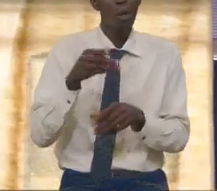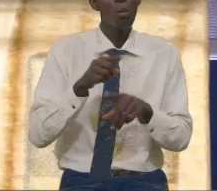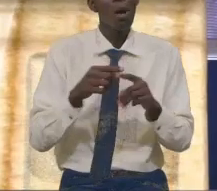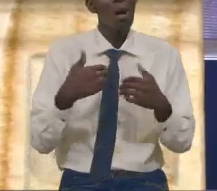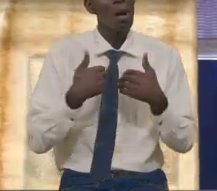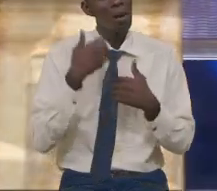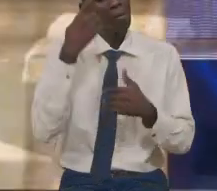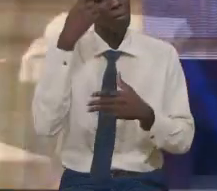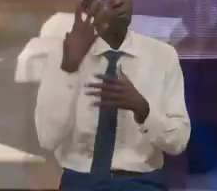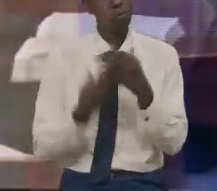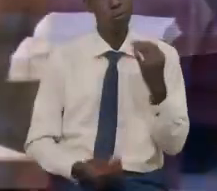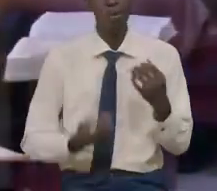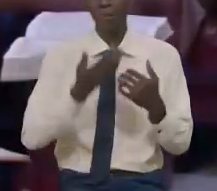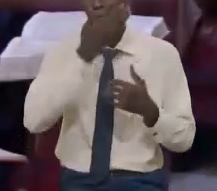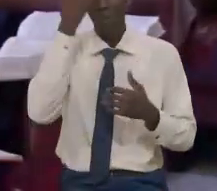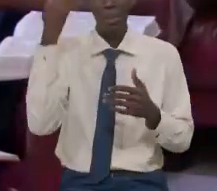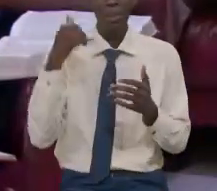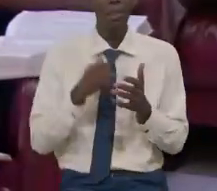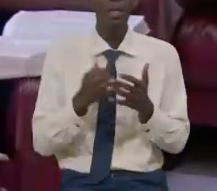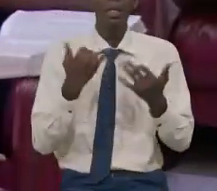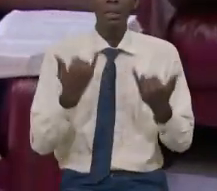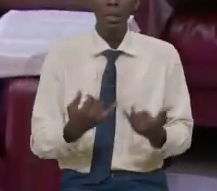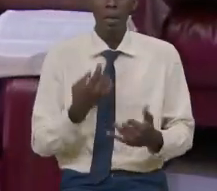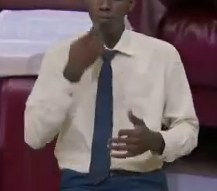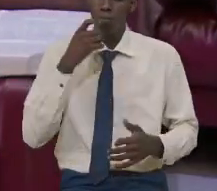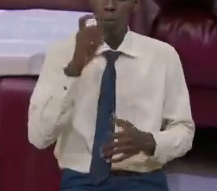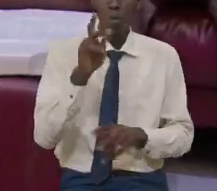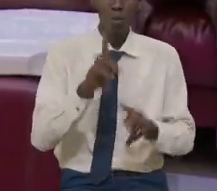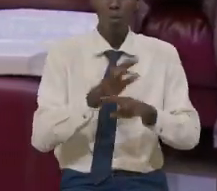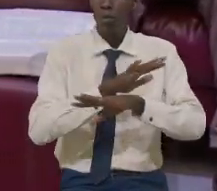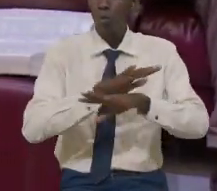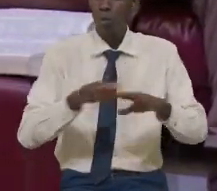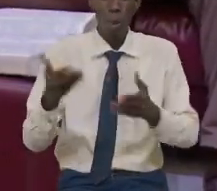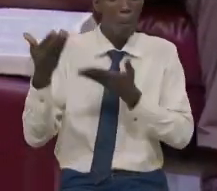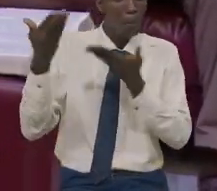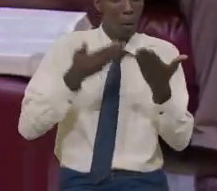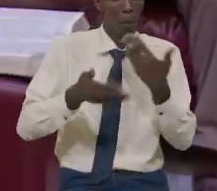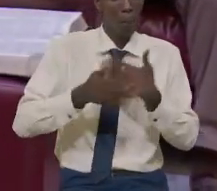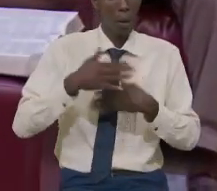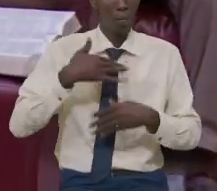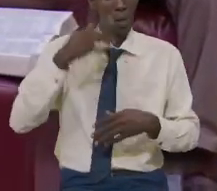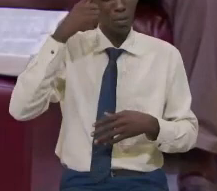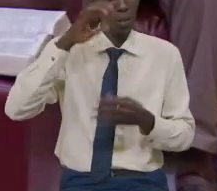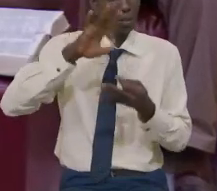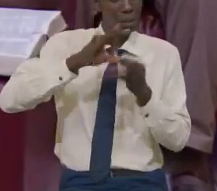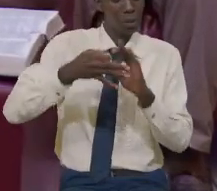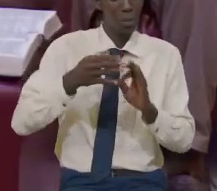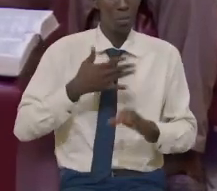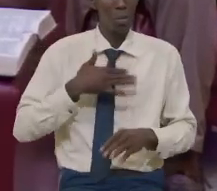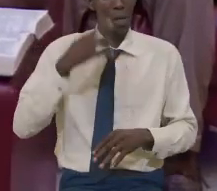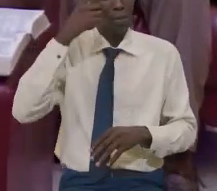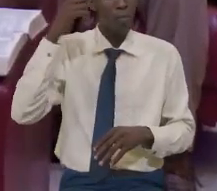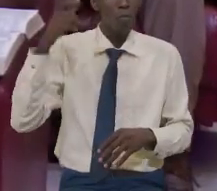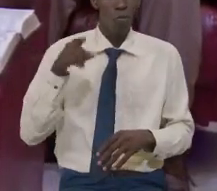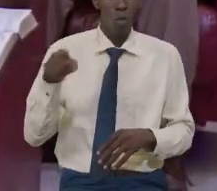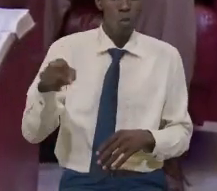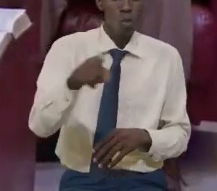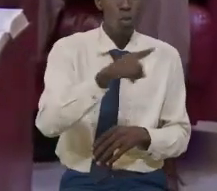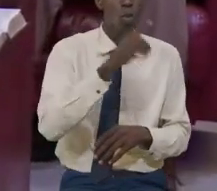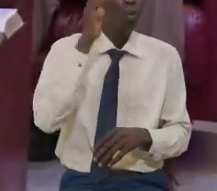he said, if you don't recover that dream and interpret that dream, you will